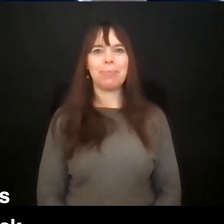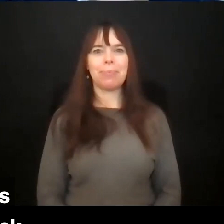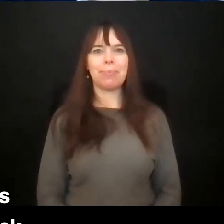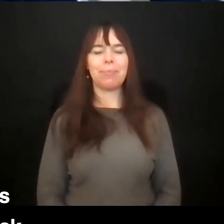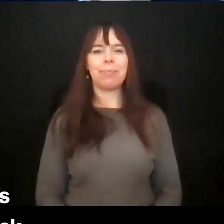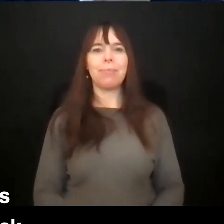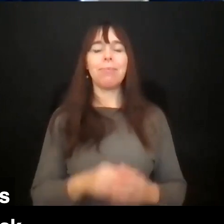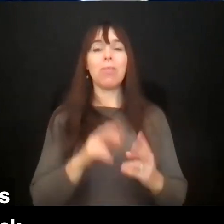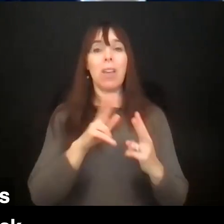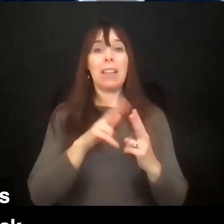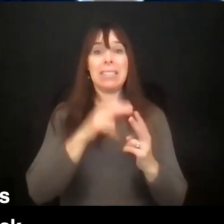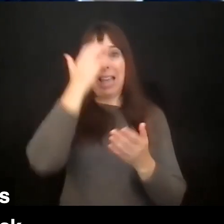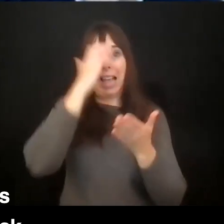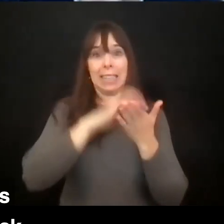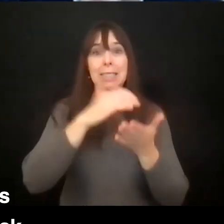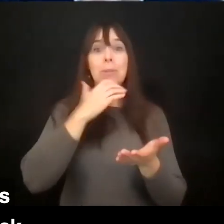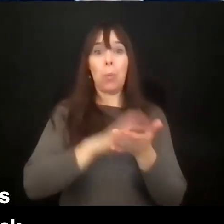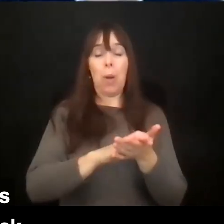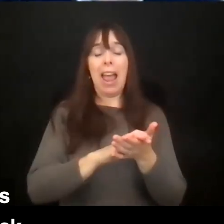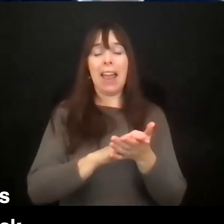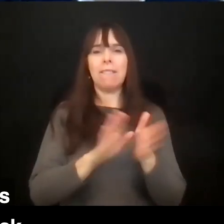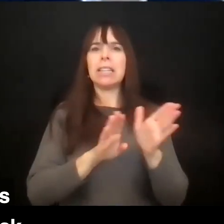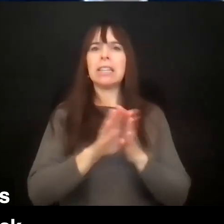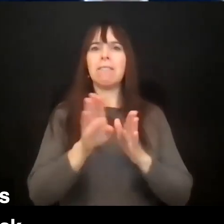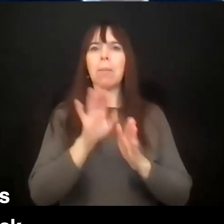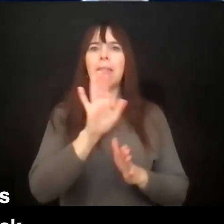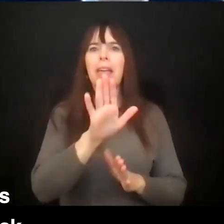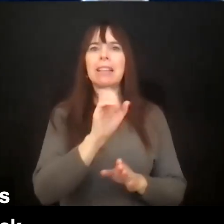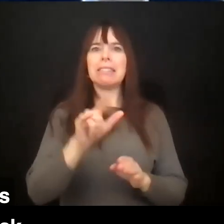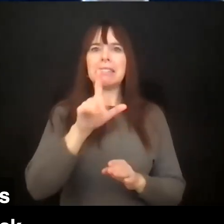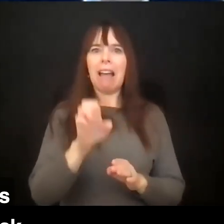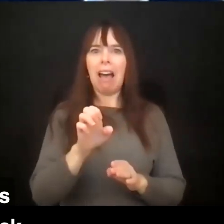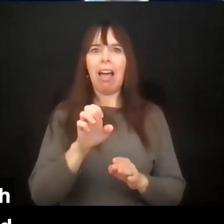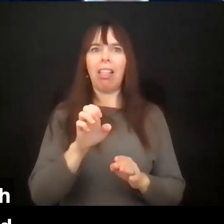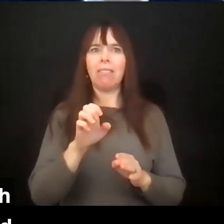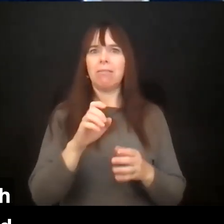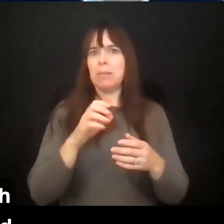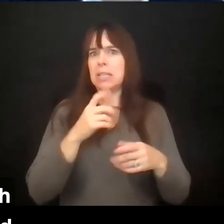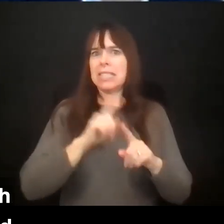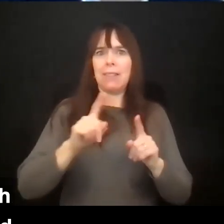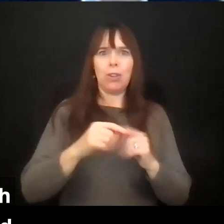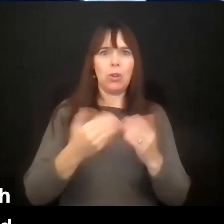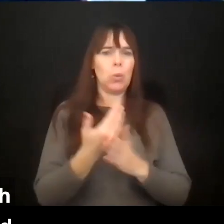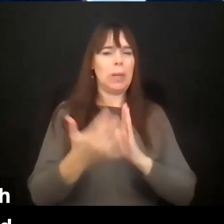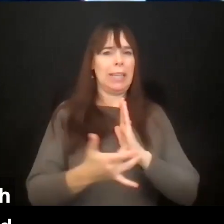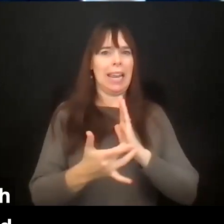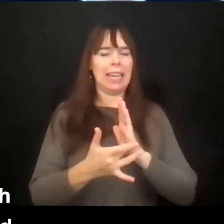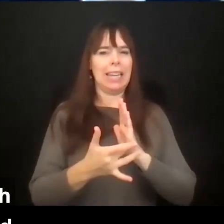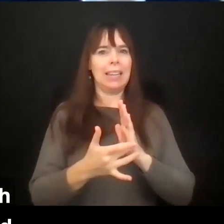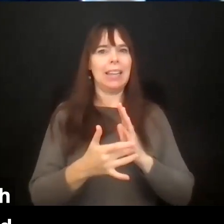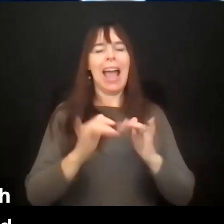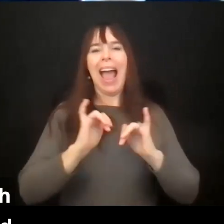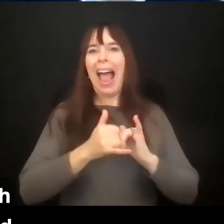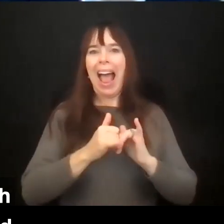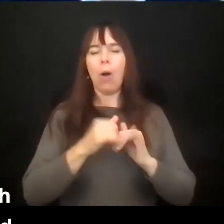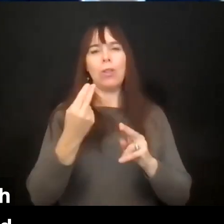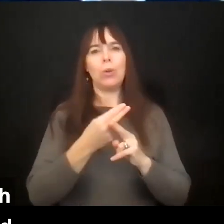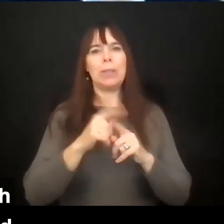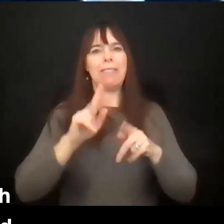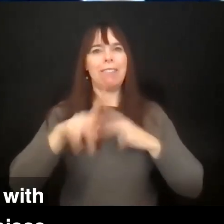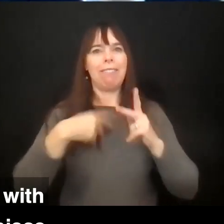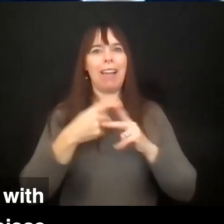They developed this style of black on black, and it has to do with the glazes they